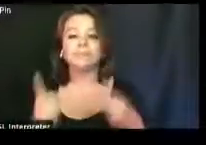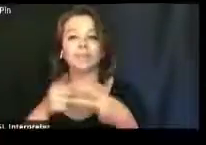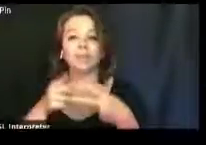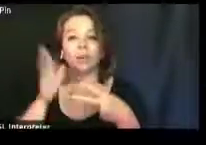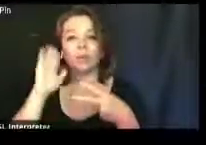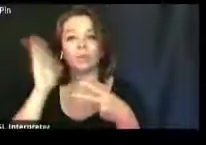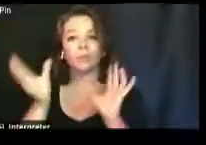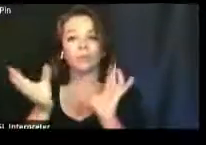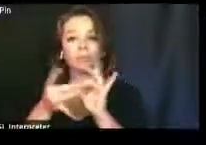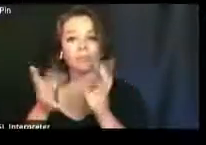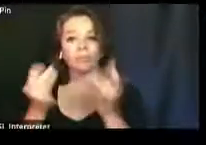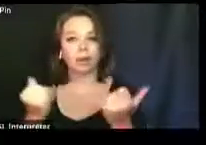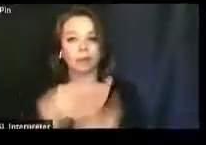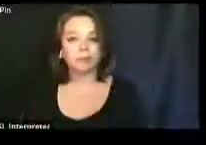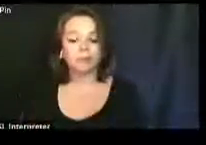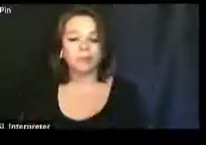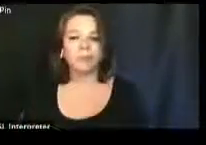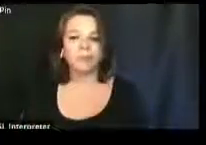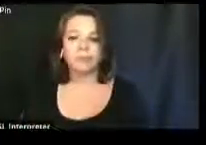now.